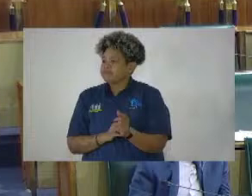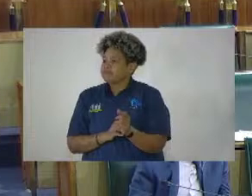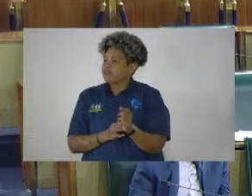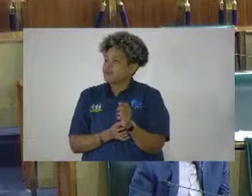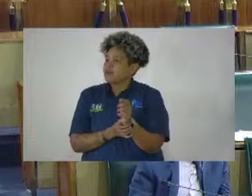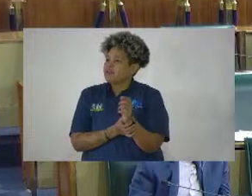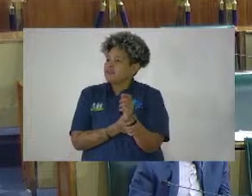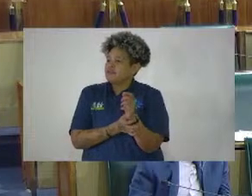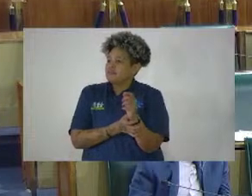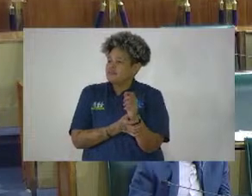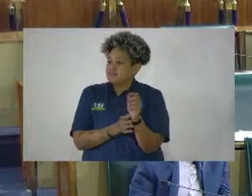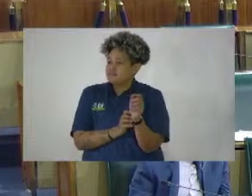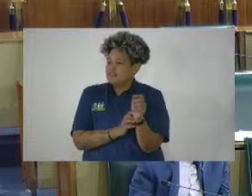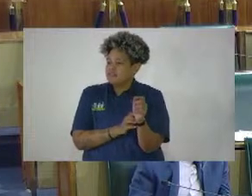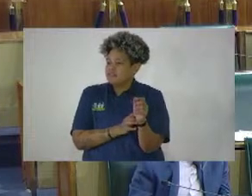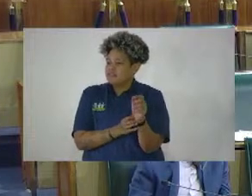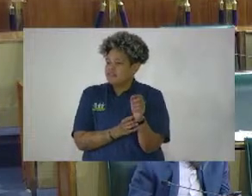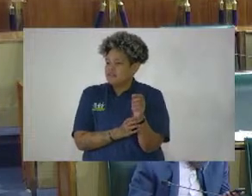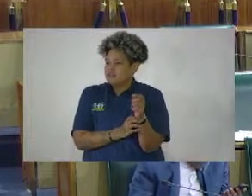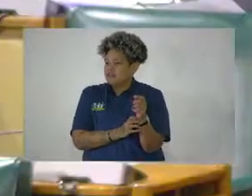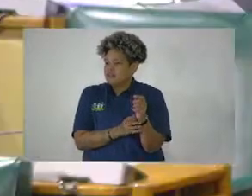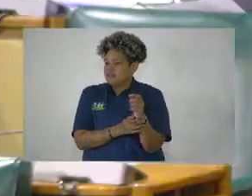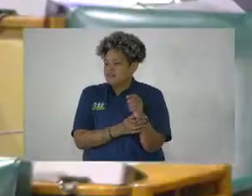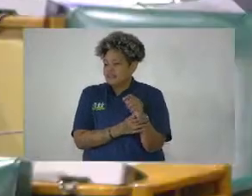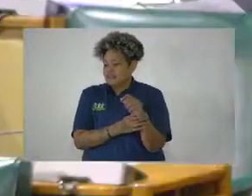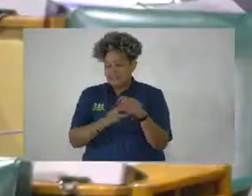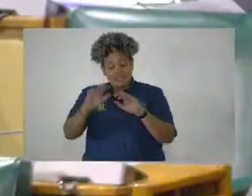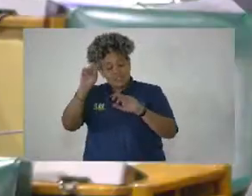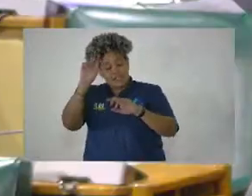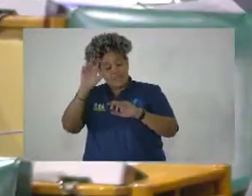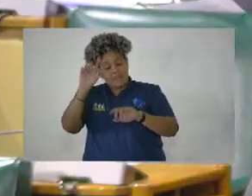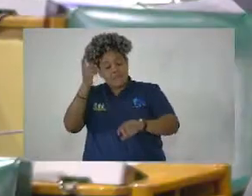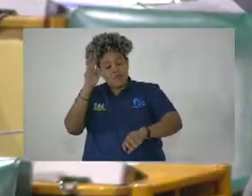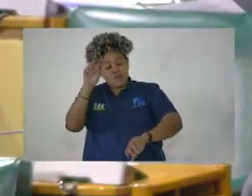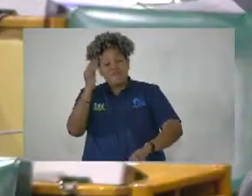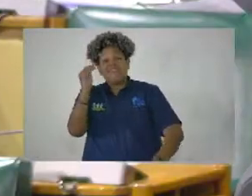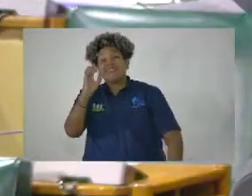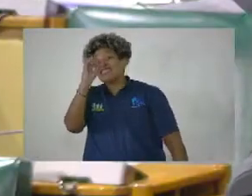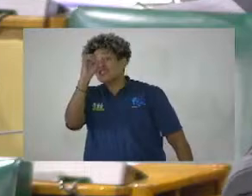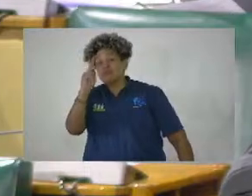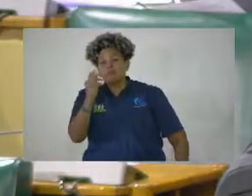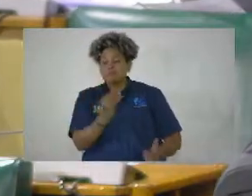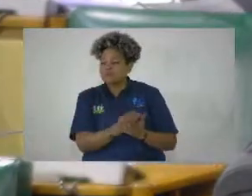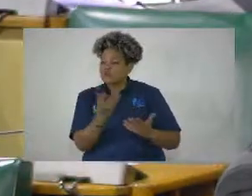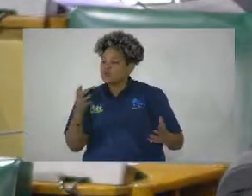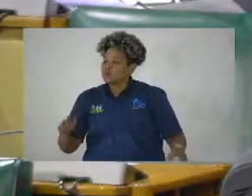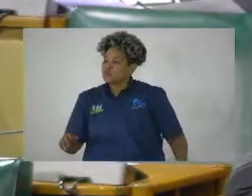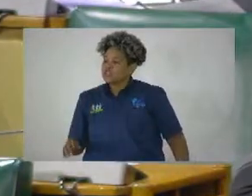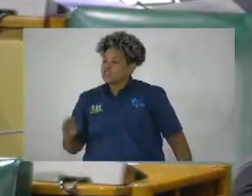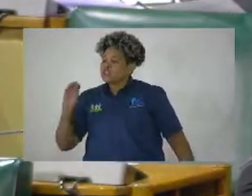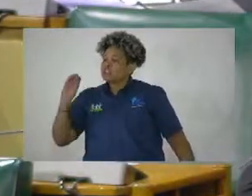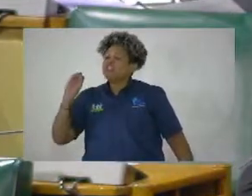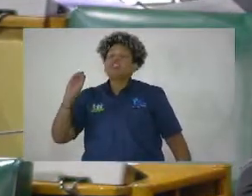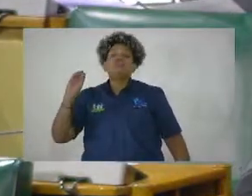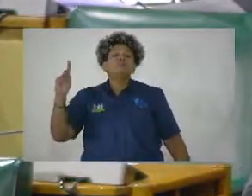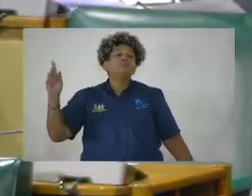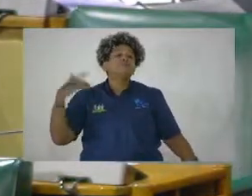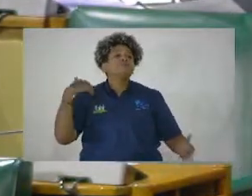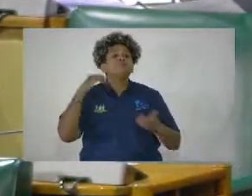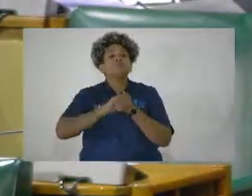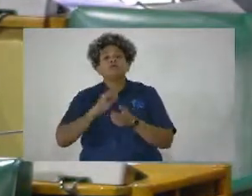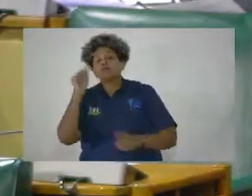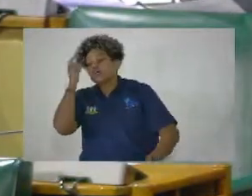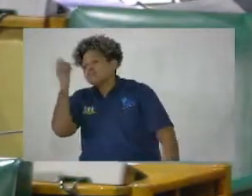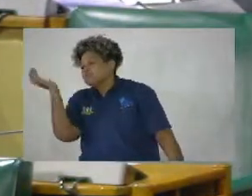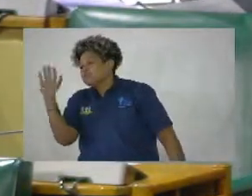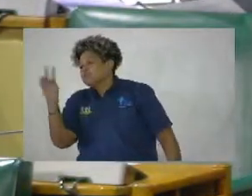there were 0 bidders. Zero. This is how the newspaper had it. 0 bidders. Right? 0